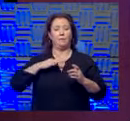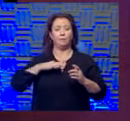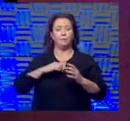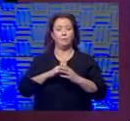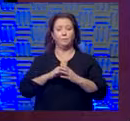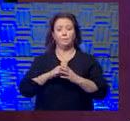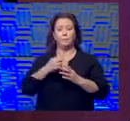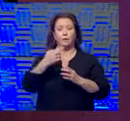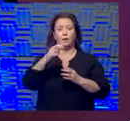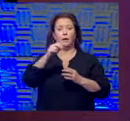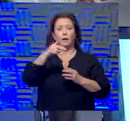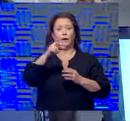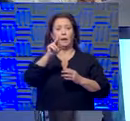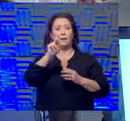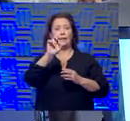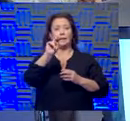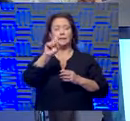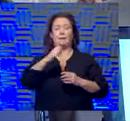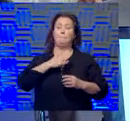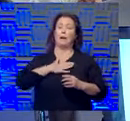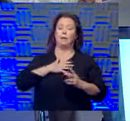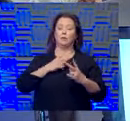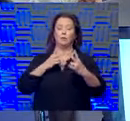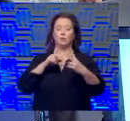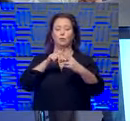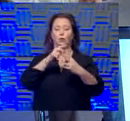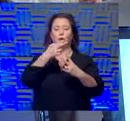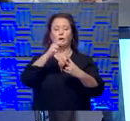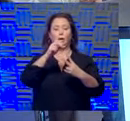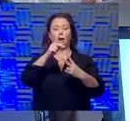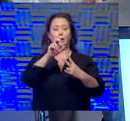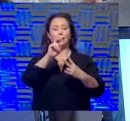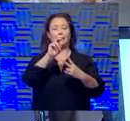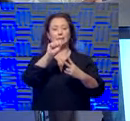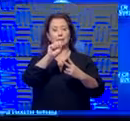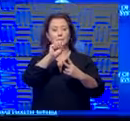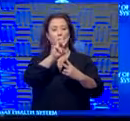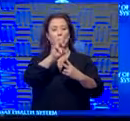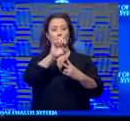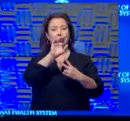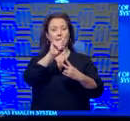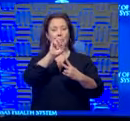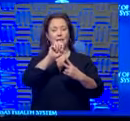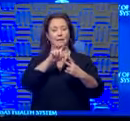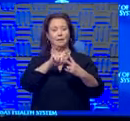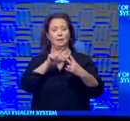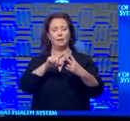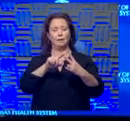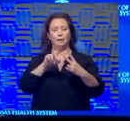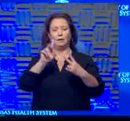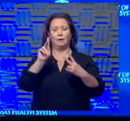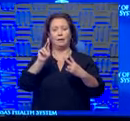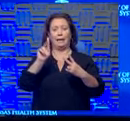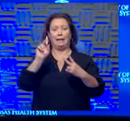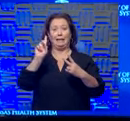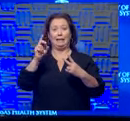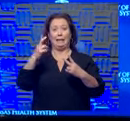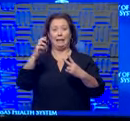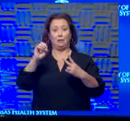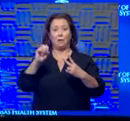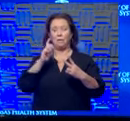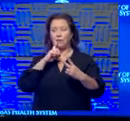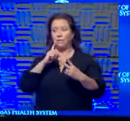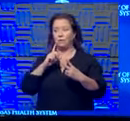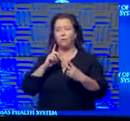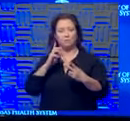think Hopkins, and my two go-tos are the Johns Hopkins website. I think KDHE is pretty good. I'm just going to give